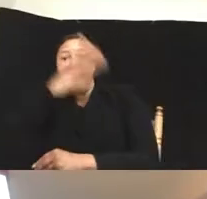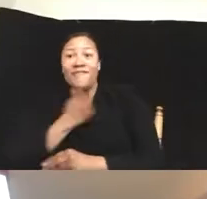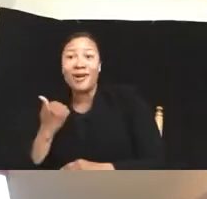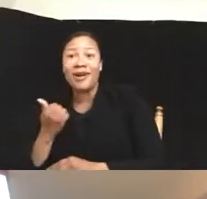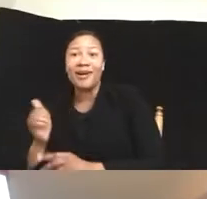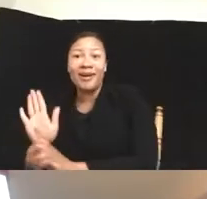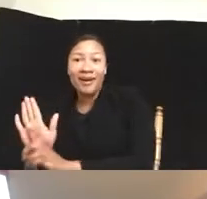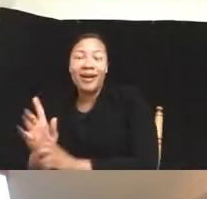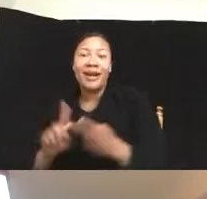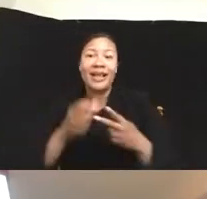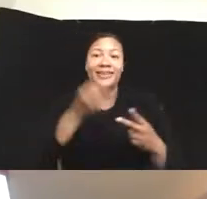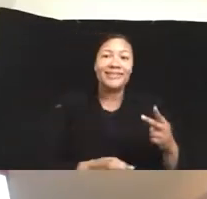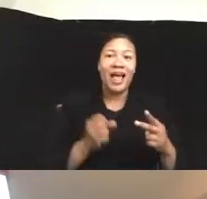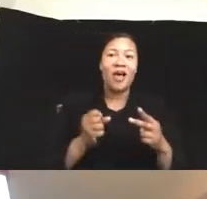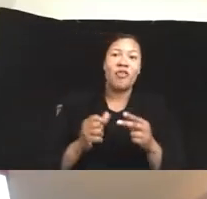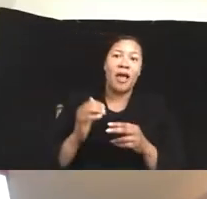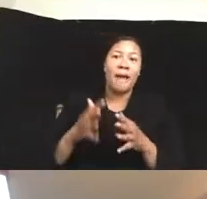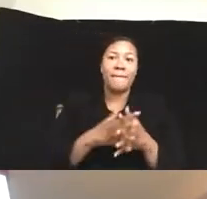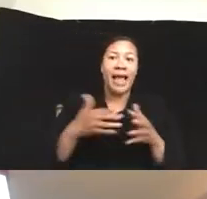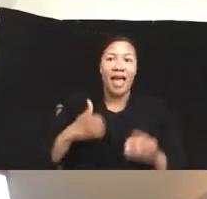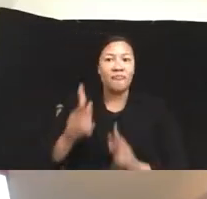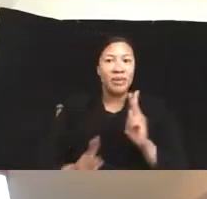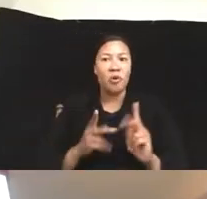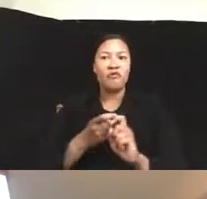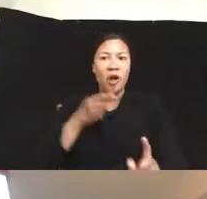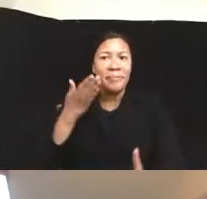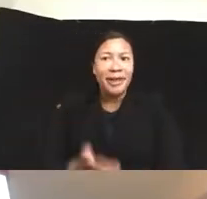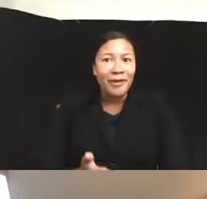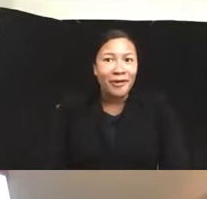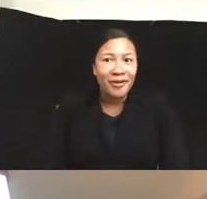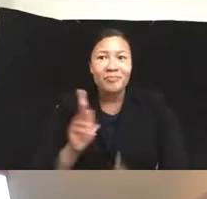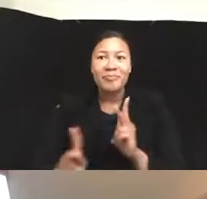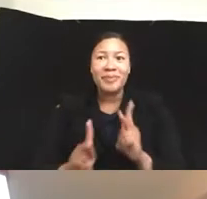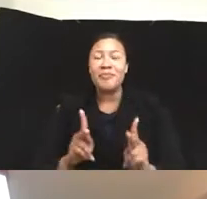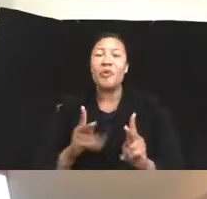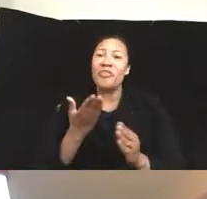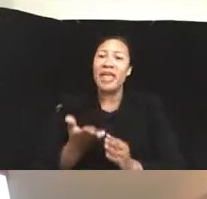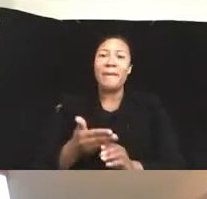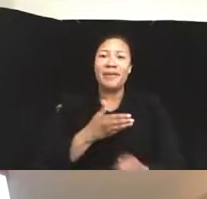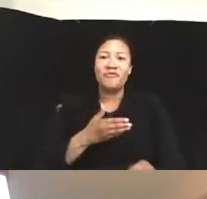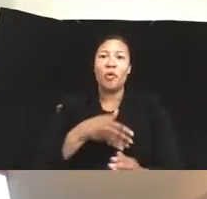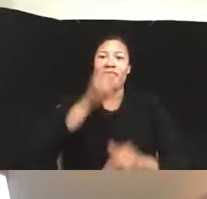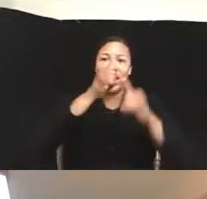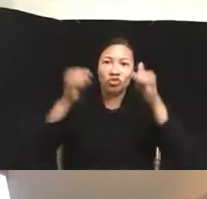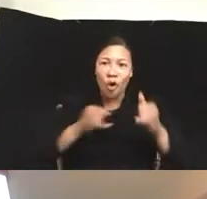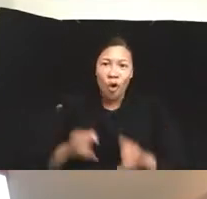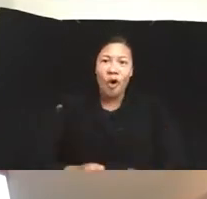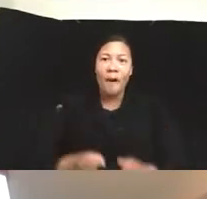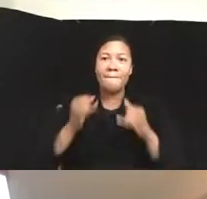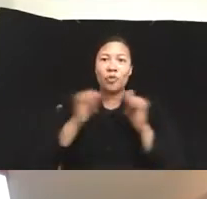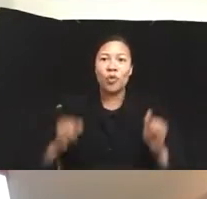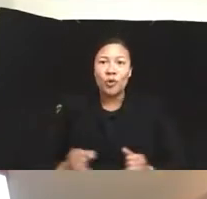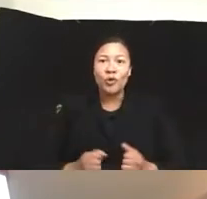South America, I mean, it's full of indigenous folks, you know, people who were there before these states were drawn, right? Autochthonous